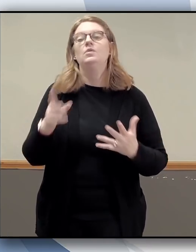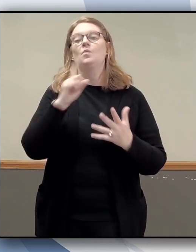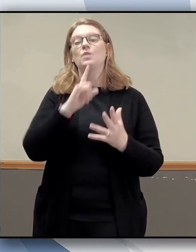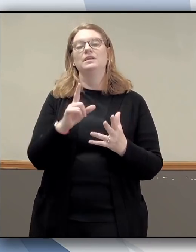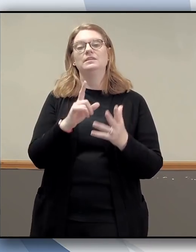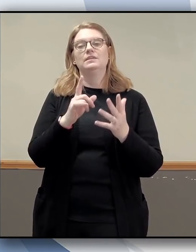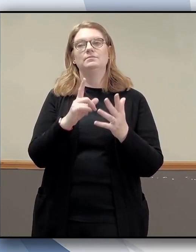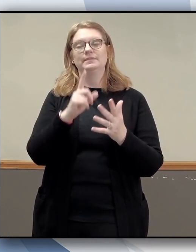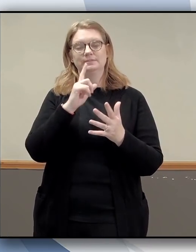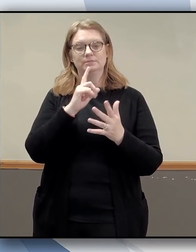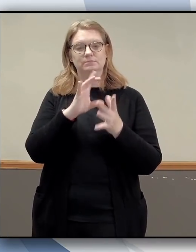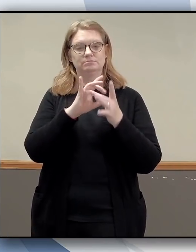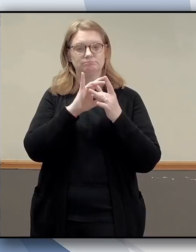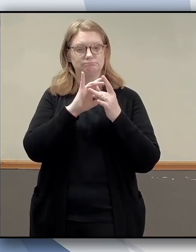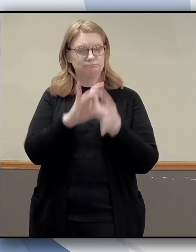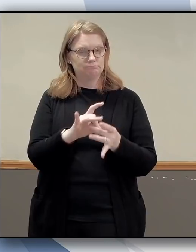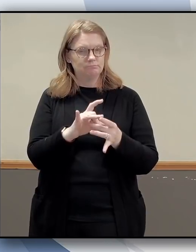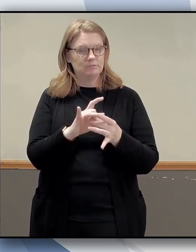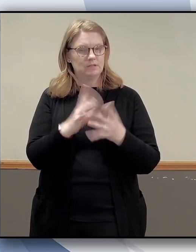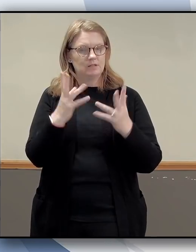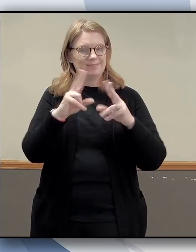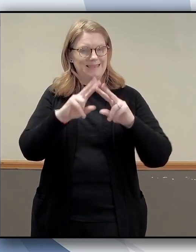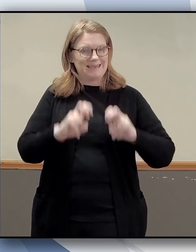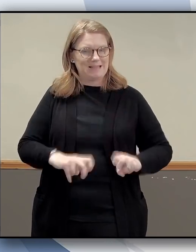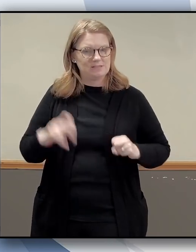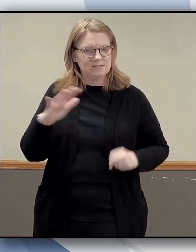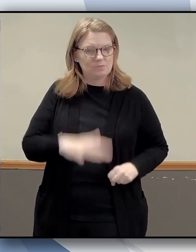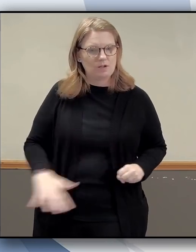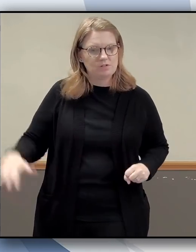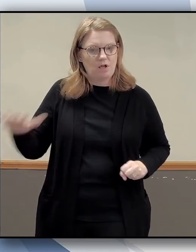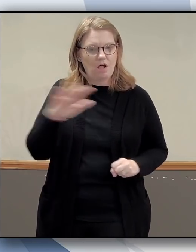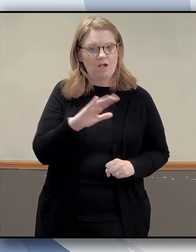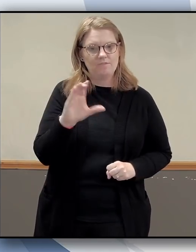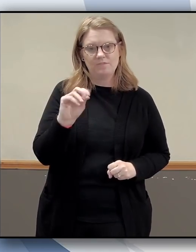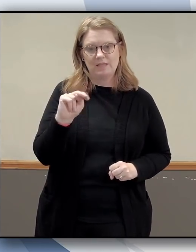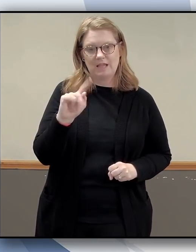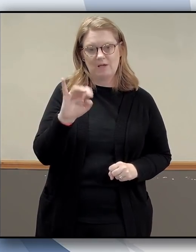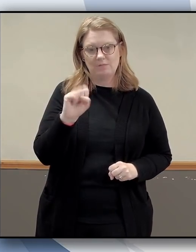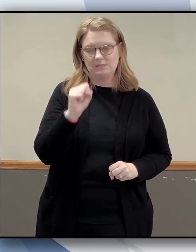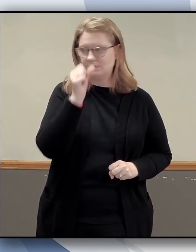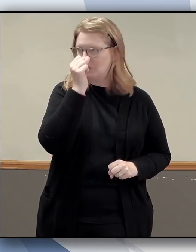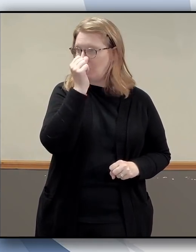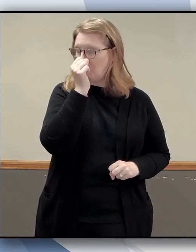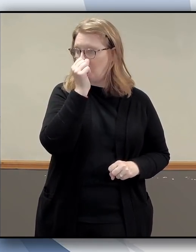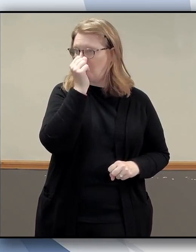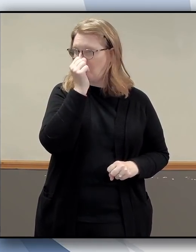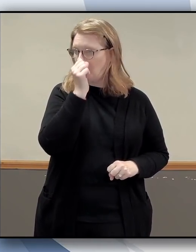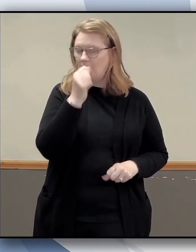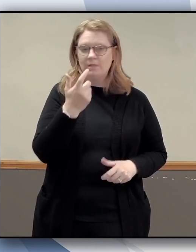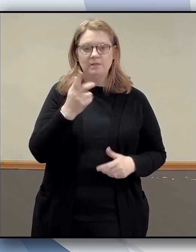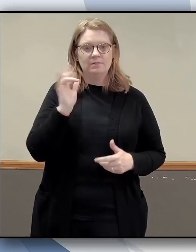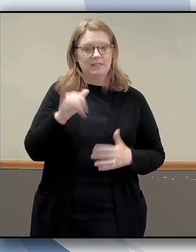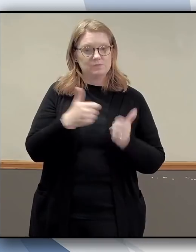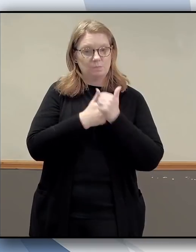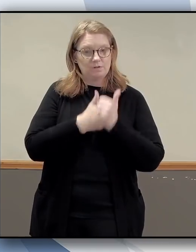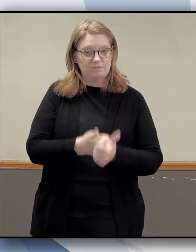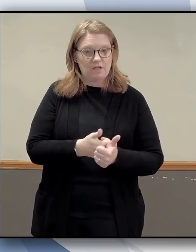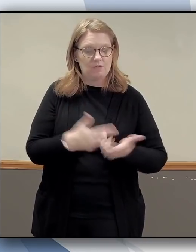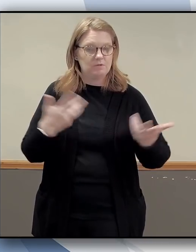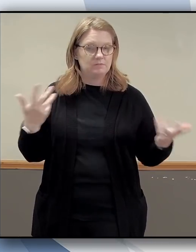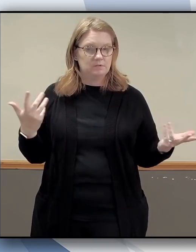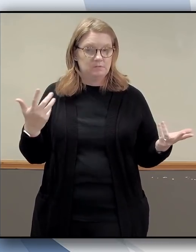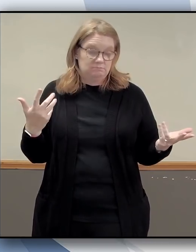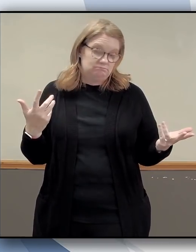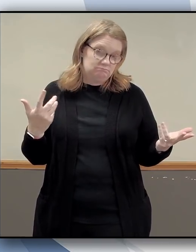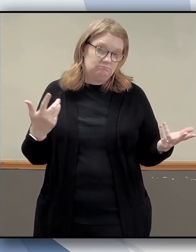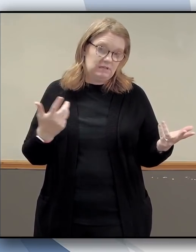apply the analysis across all the counties in the state, and so this is what we're going for. And to the degree there